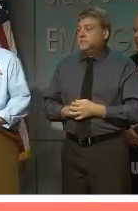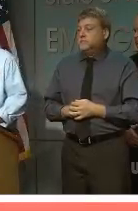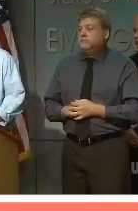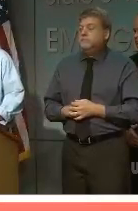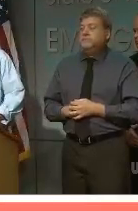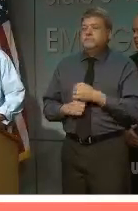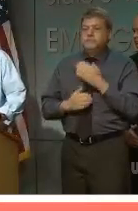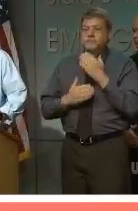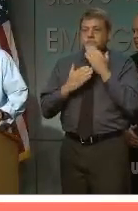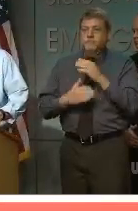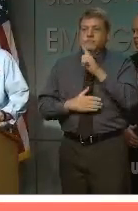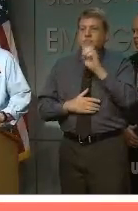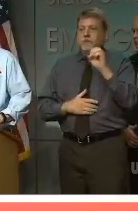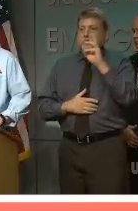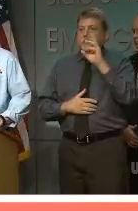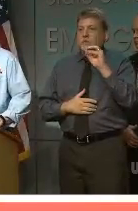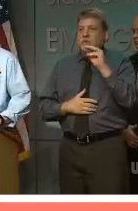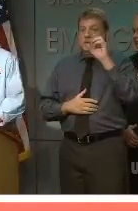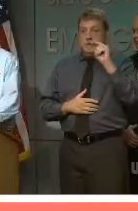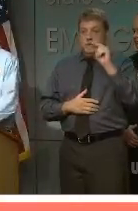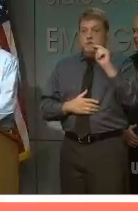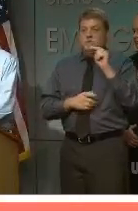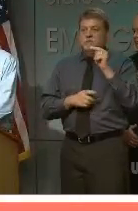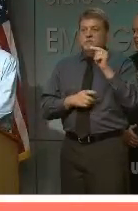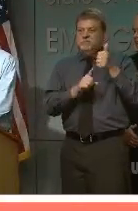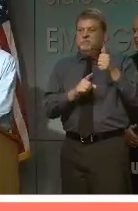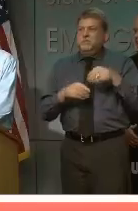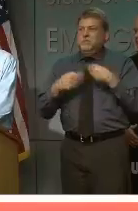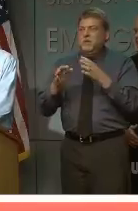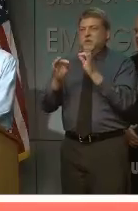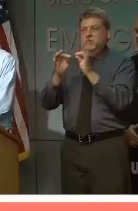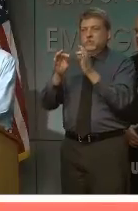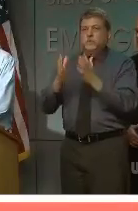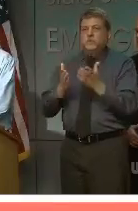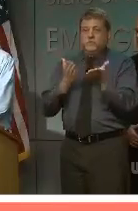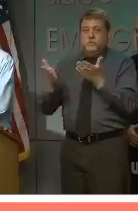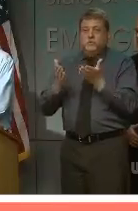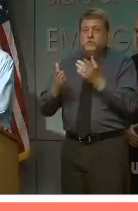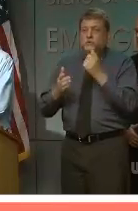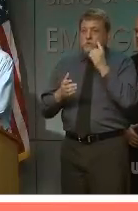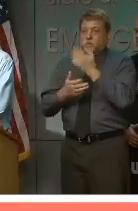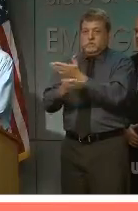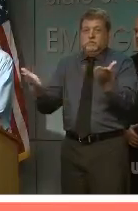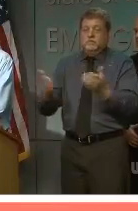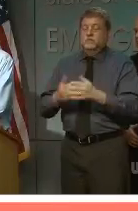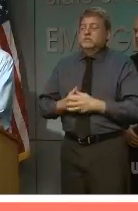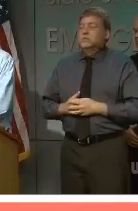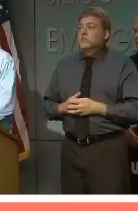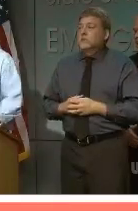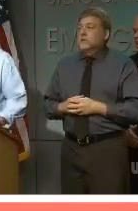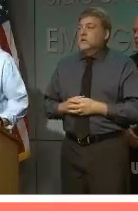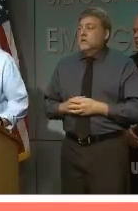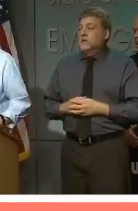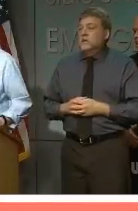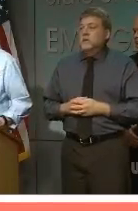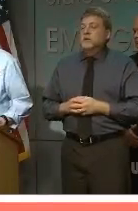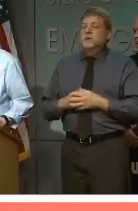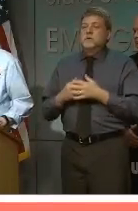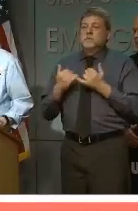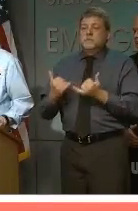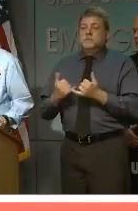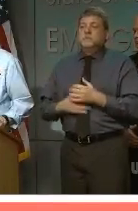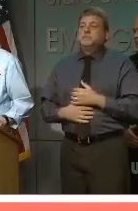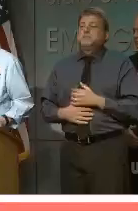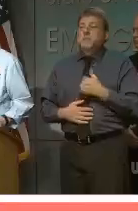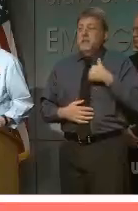We're grateful to Lee Williamson for providing American Sign Language interpretation for us. I know that